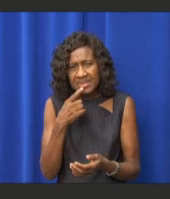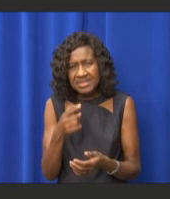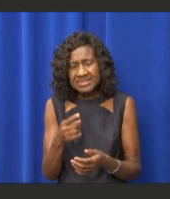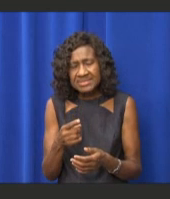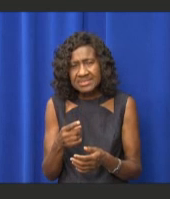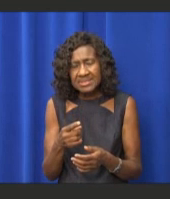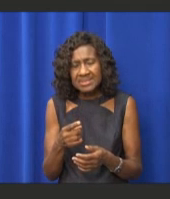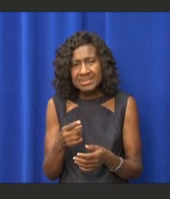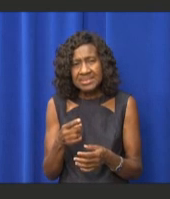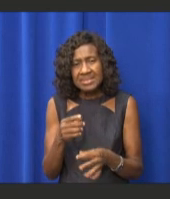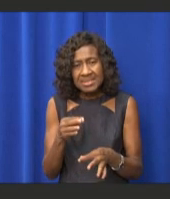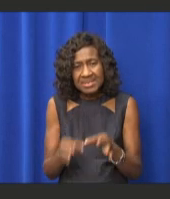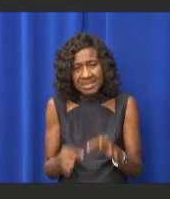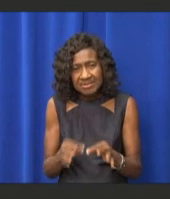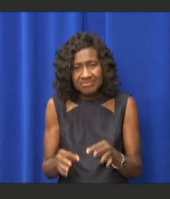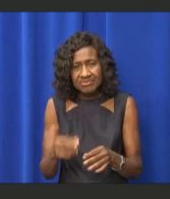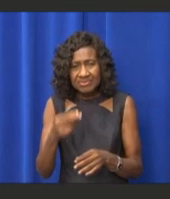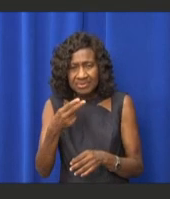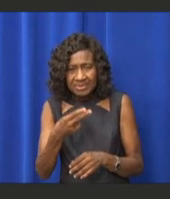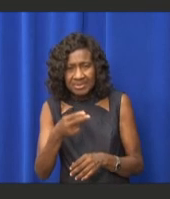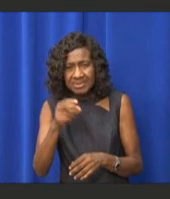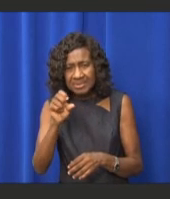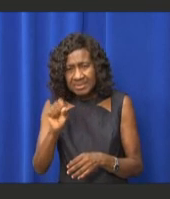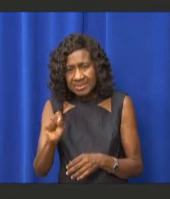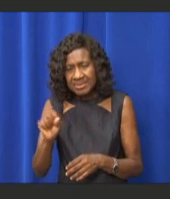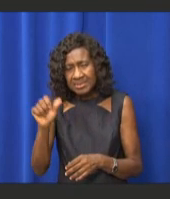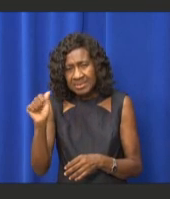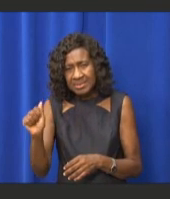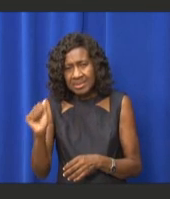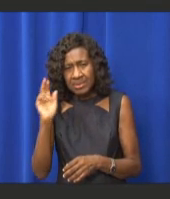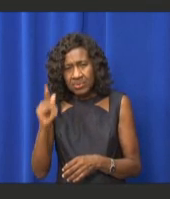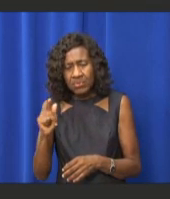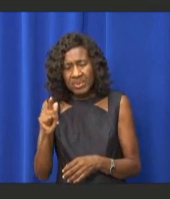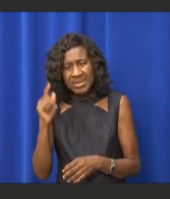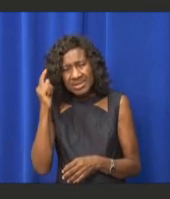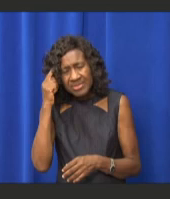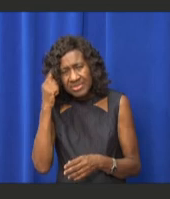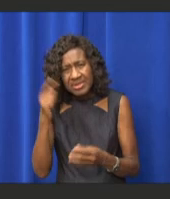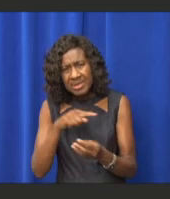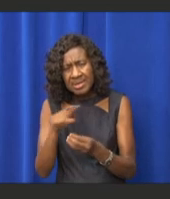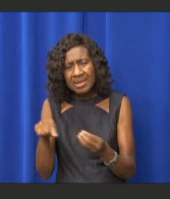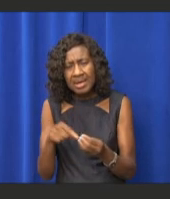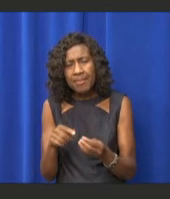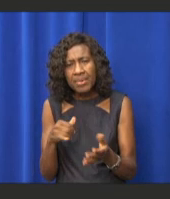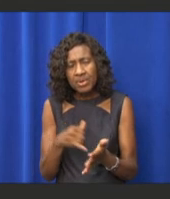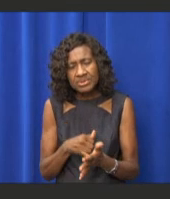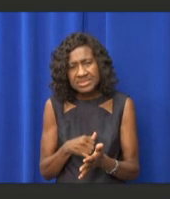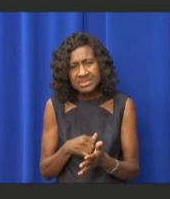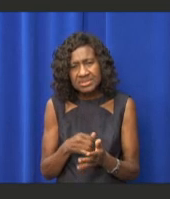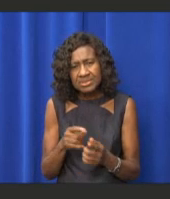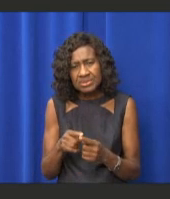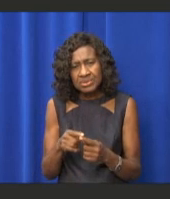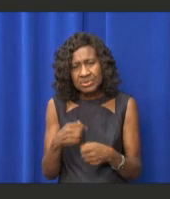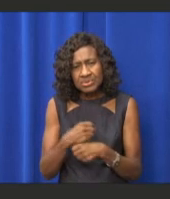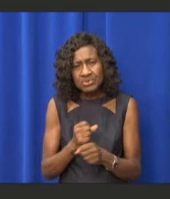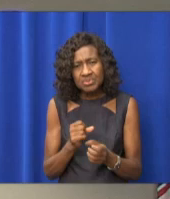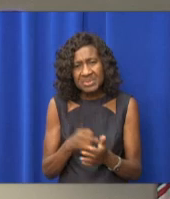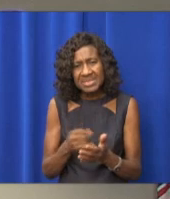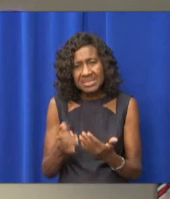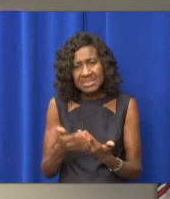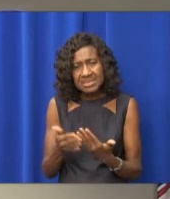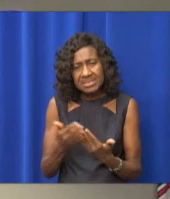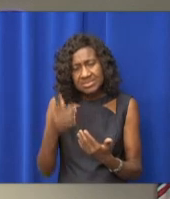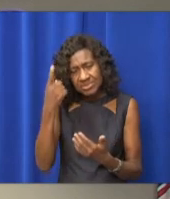considered or would consider implementing in order to, reduce the traffic flow or make it a little easier for those in need of their